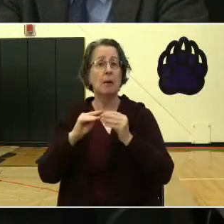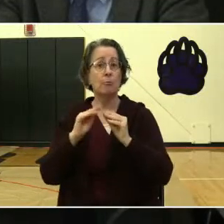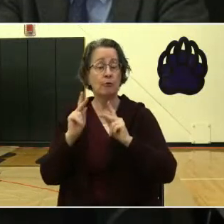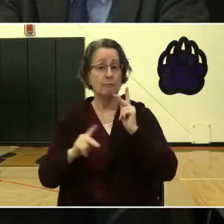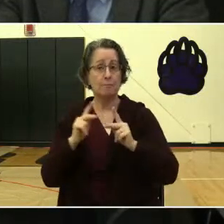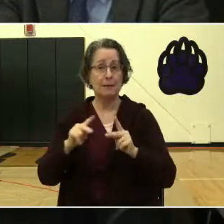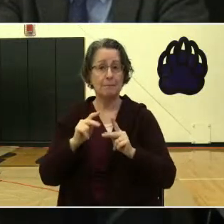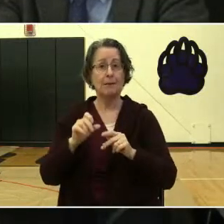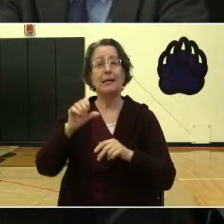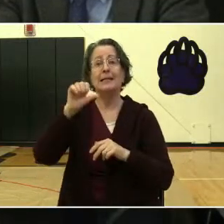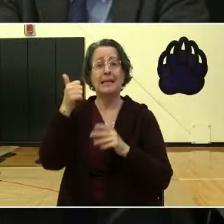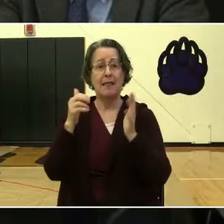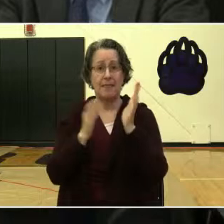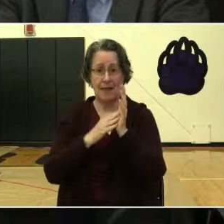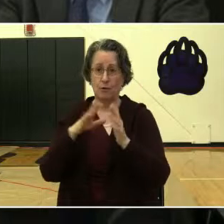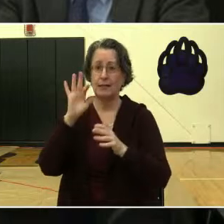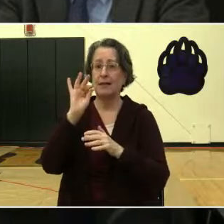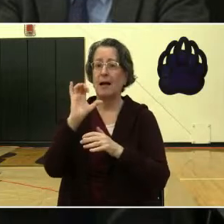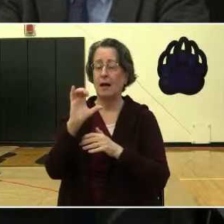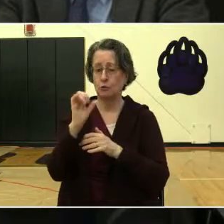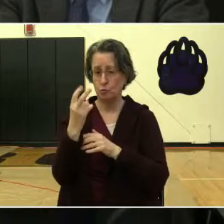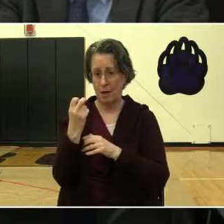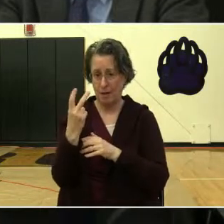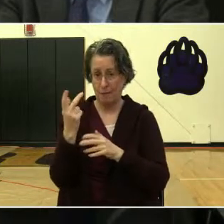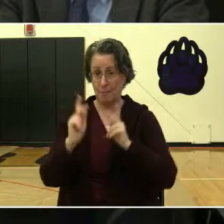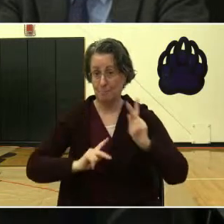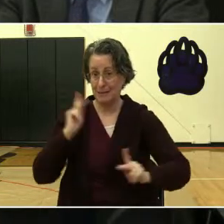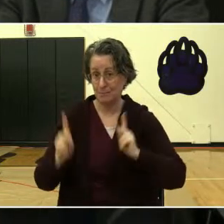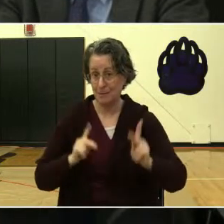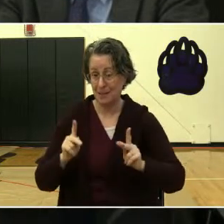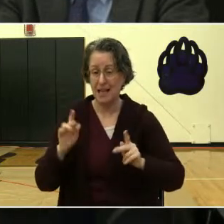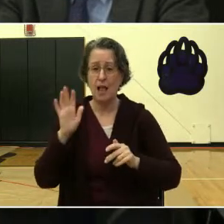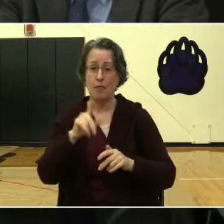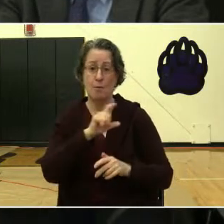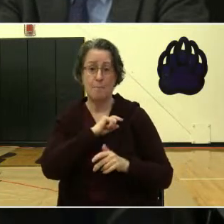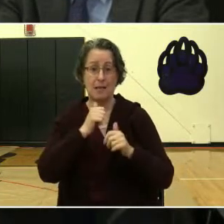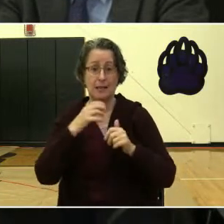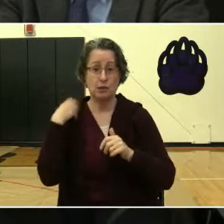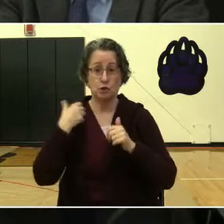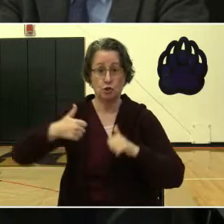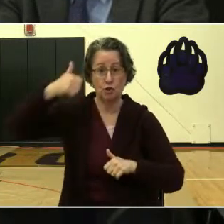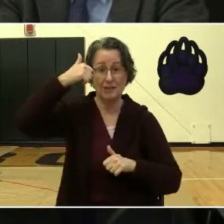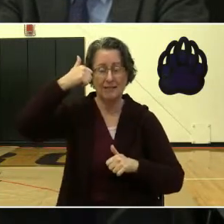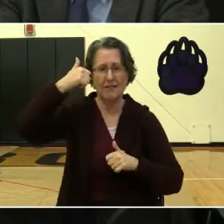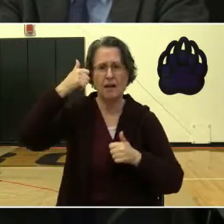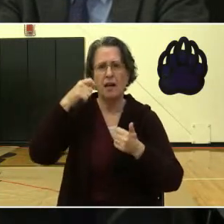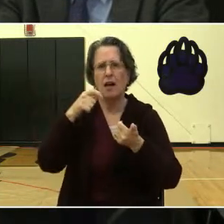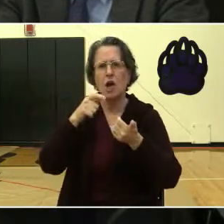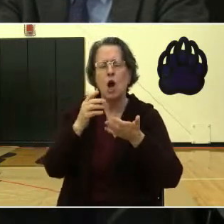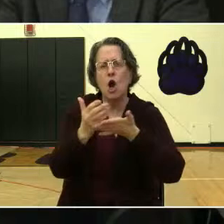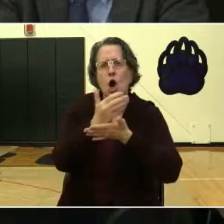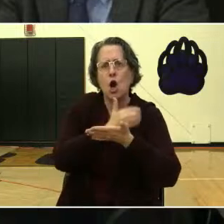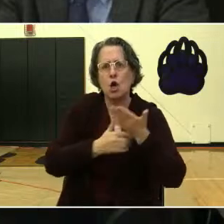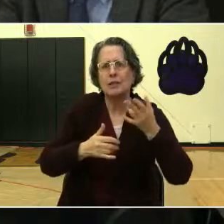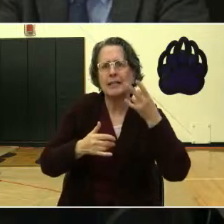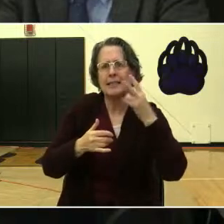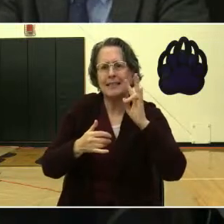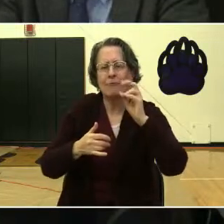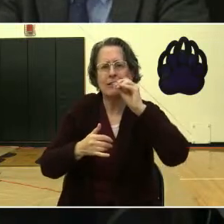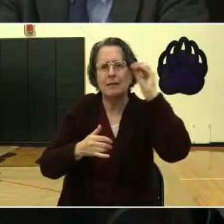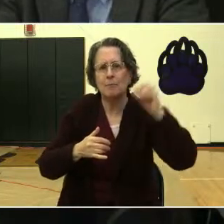10,912 people they pay their police chief 177% more than even what we're